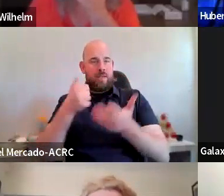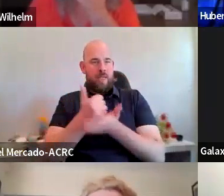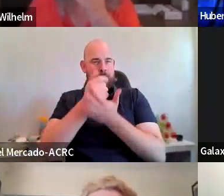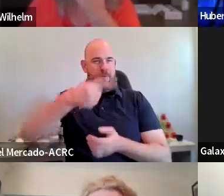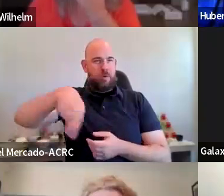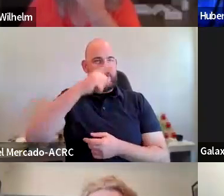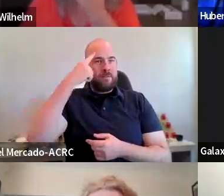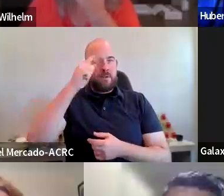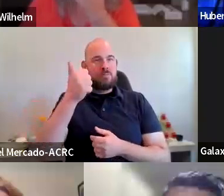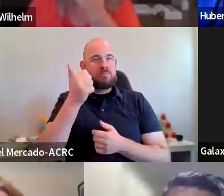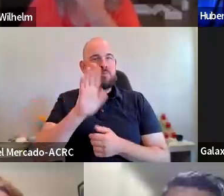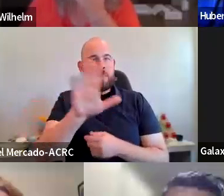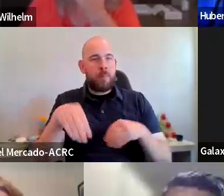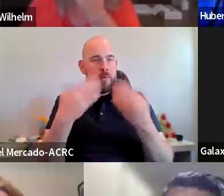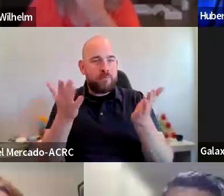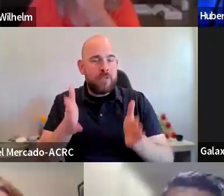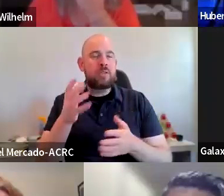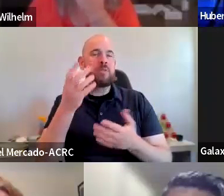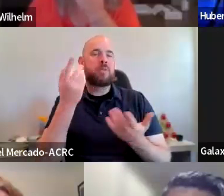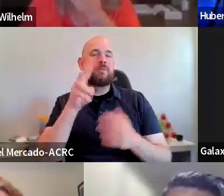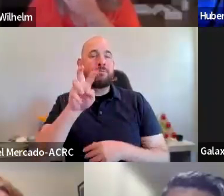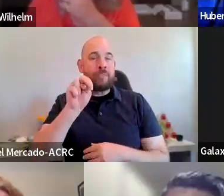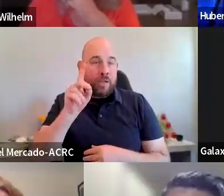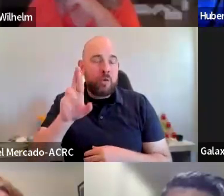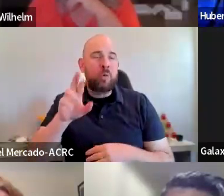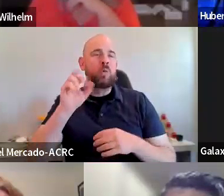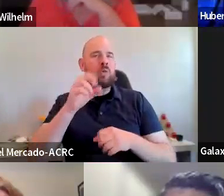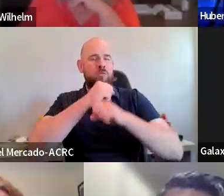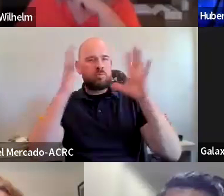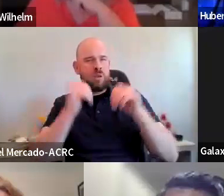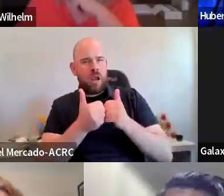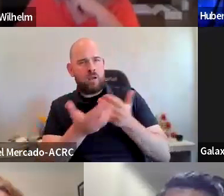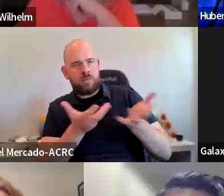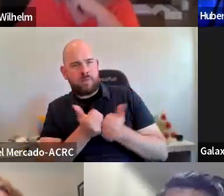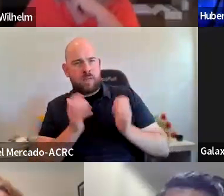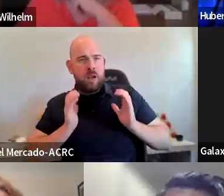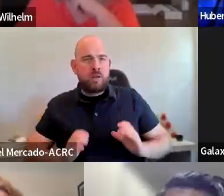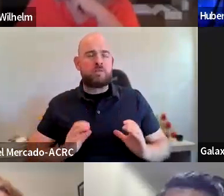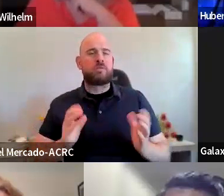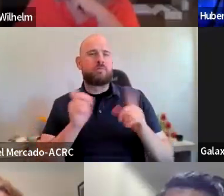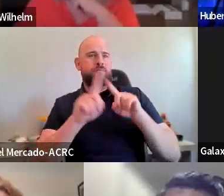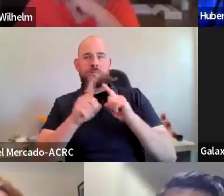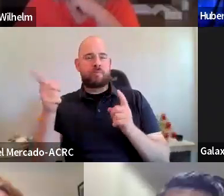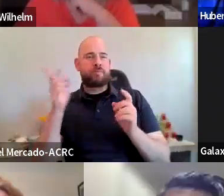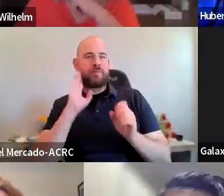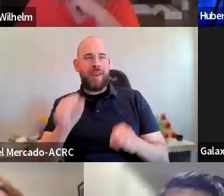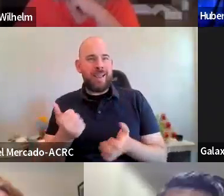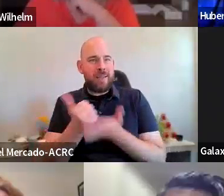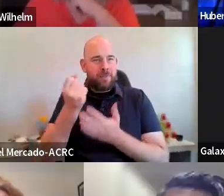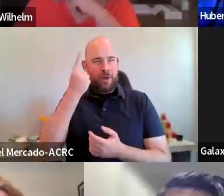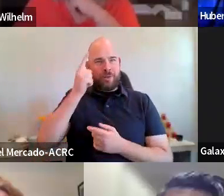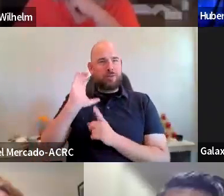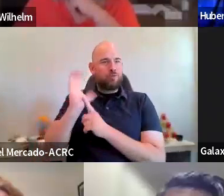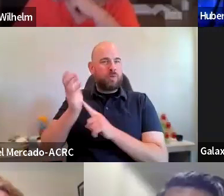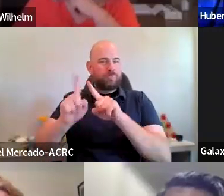That last one is That Deaf Family, and that will really help you for your providers, your vendors, or just to have a